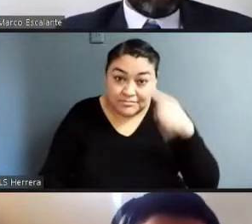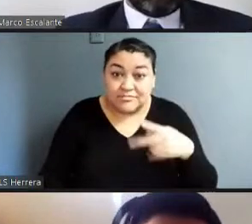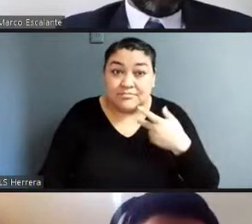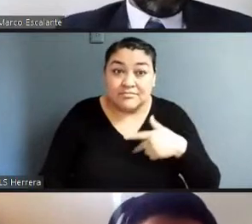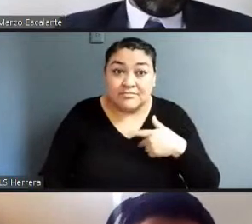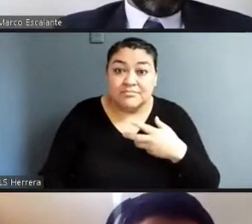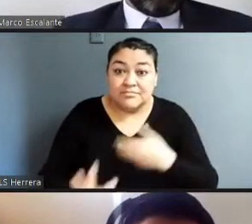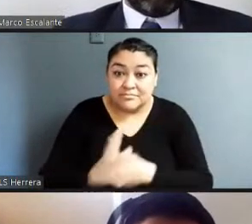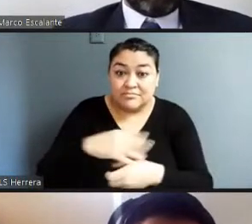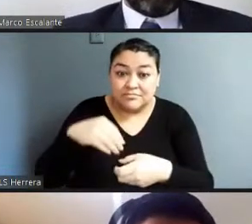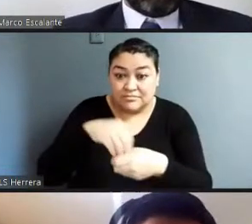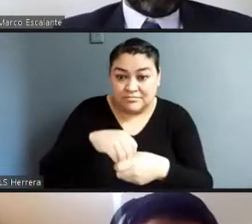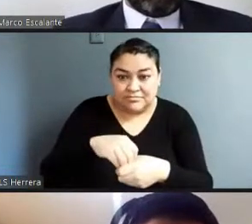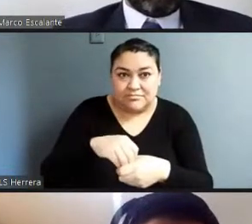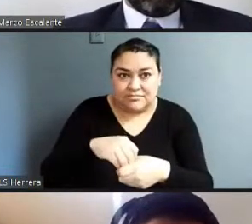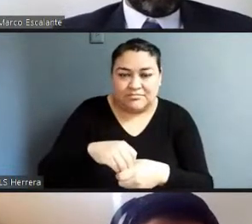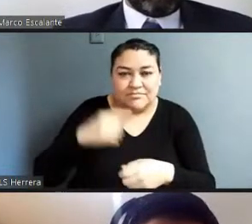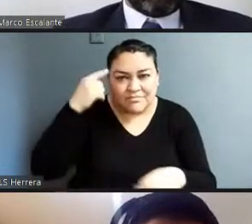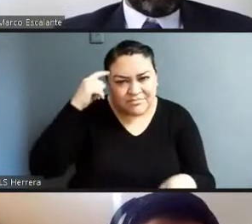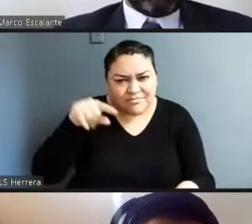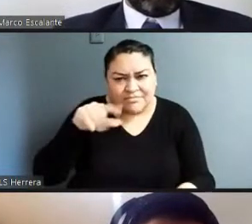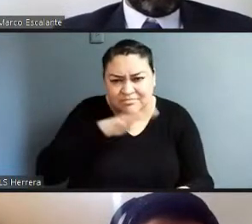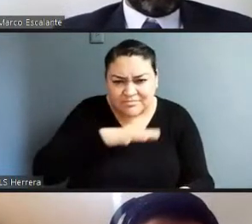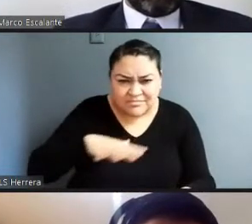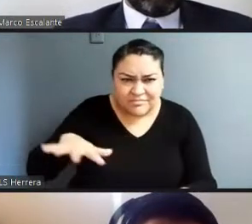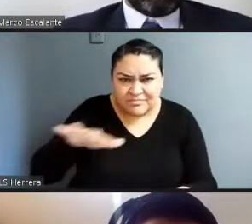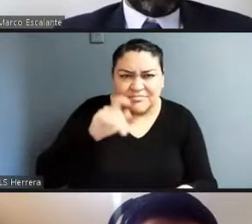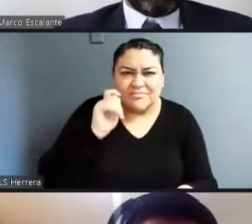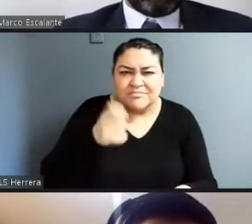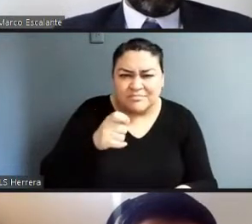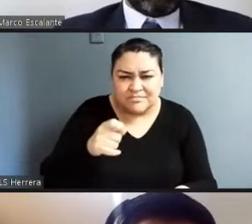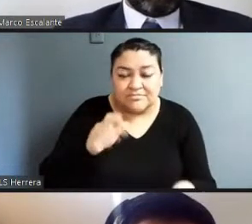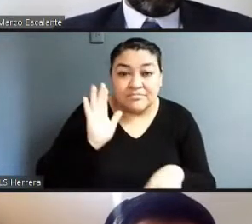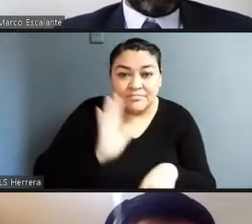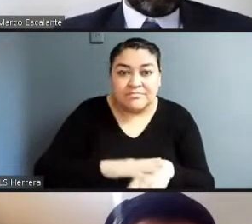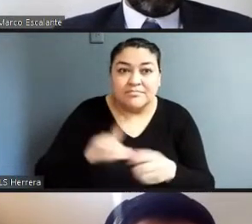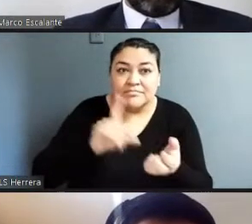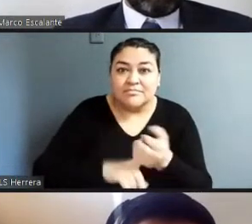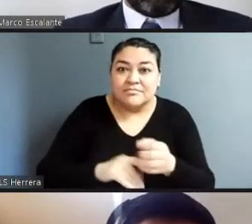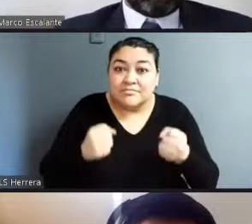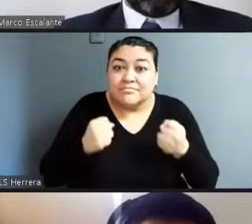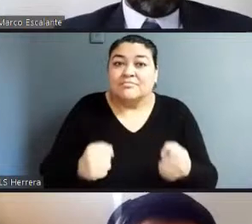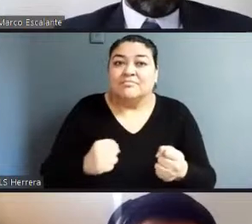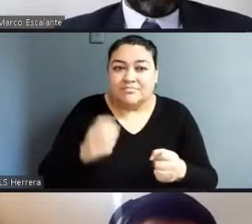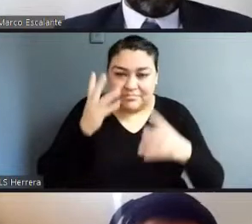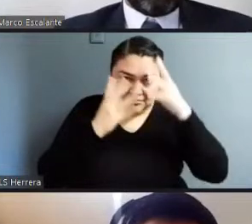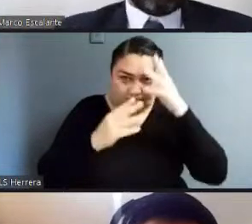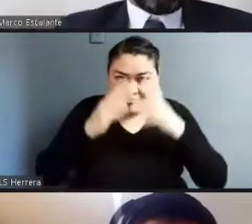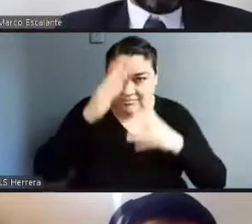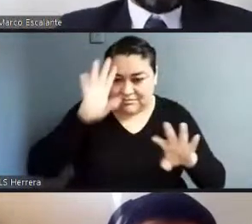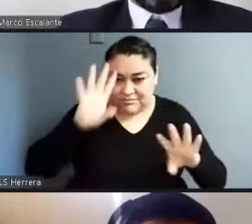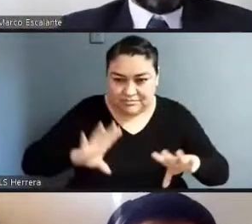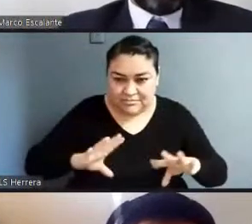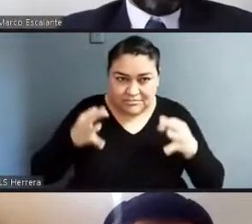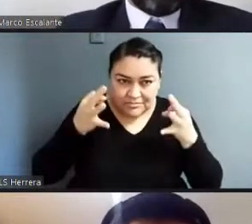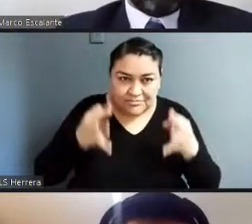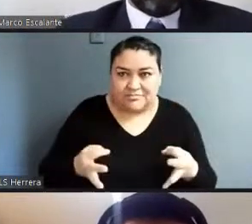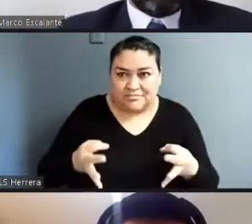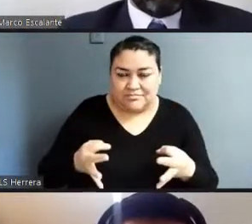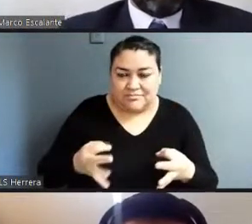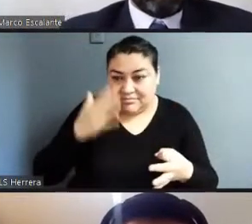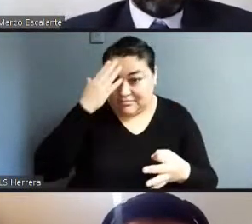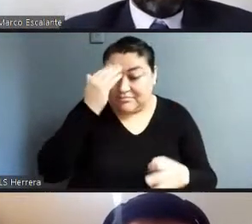and assessment of intercultural settings so that we can have a practical type of